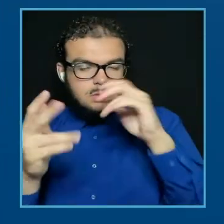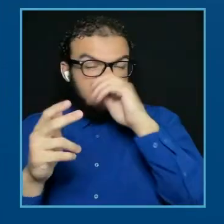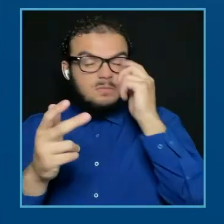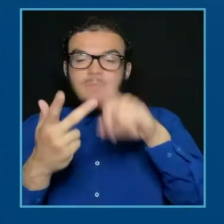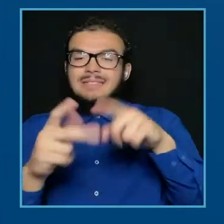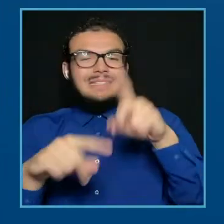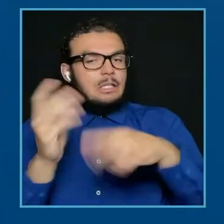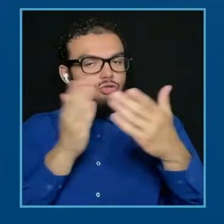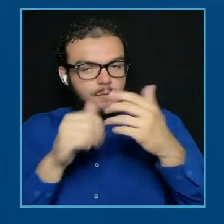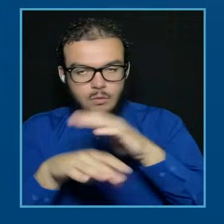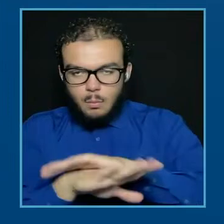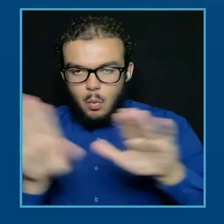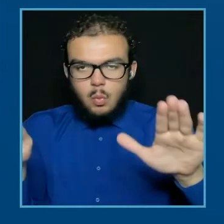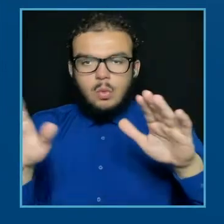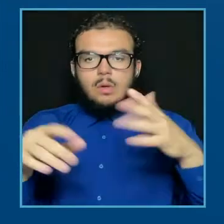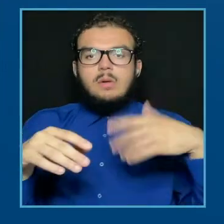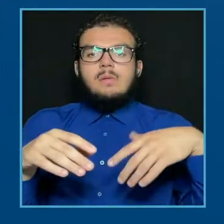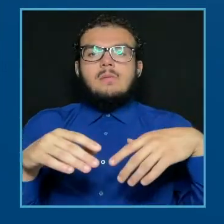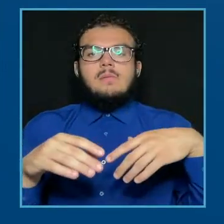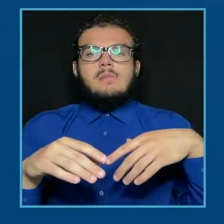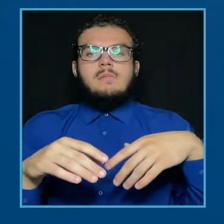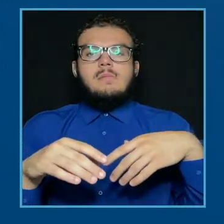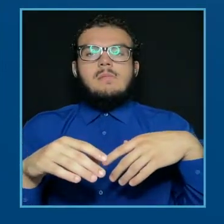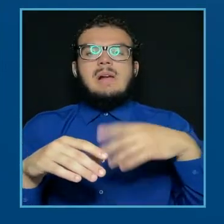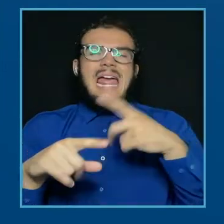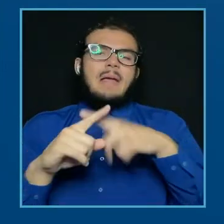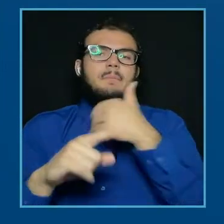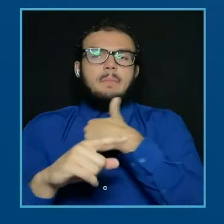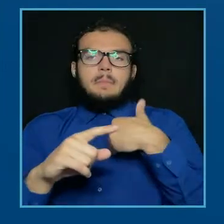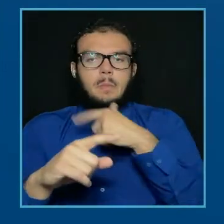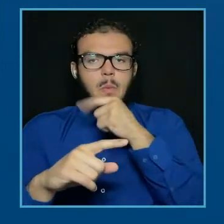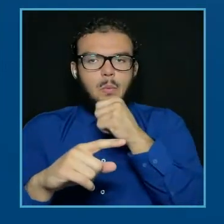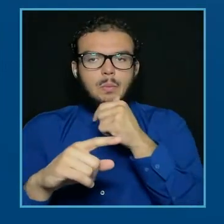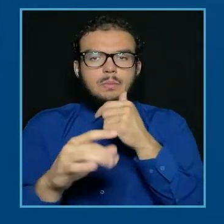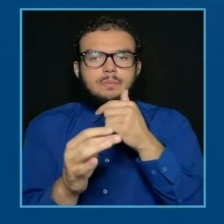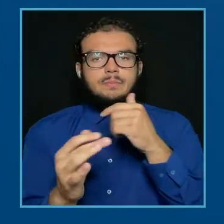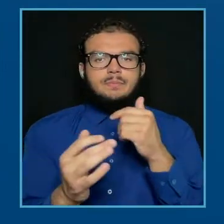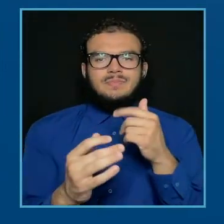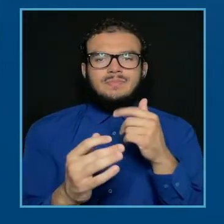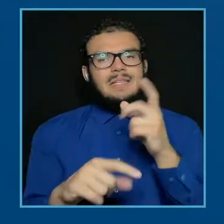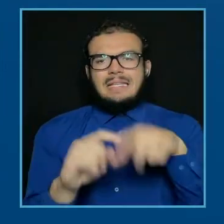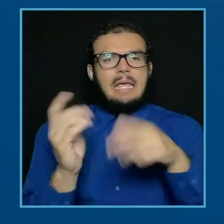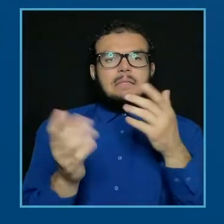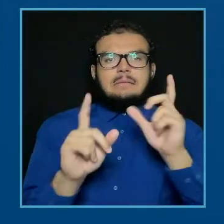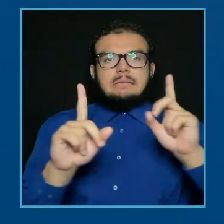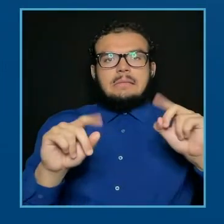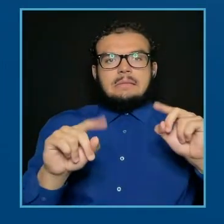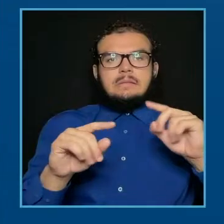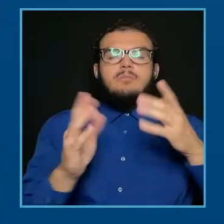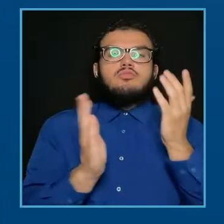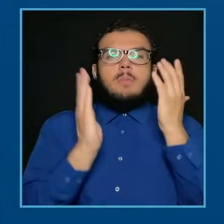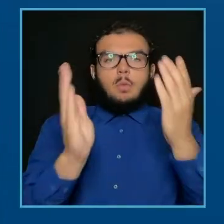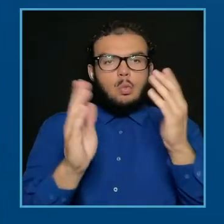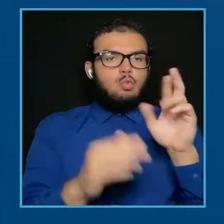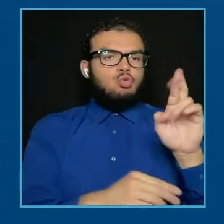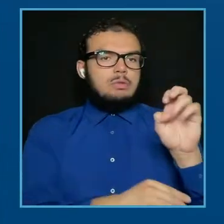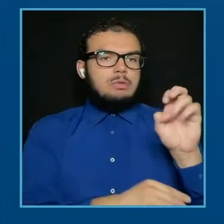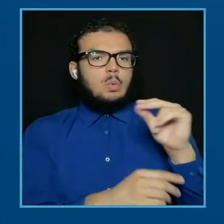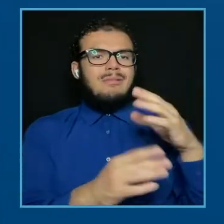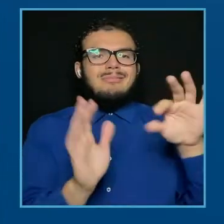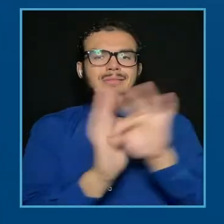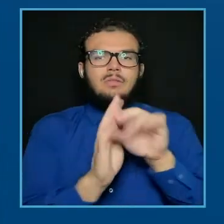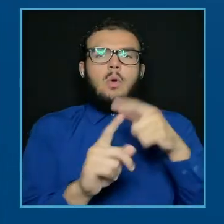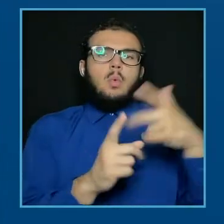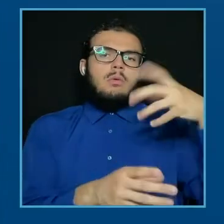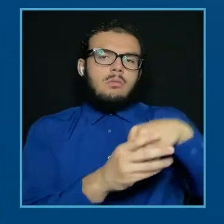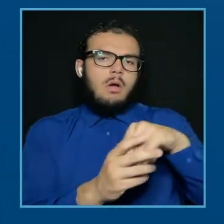serve in those positions, and members who might be unable to attend the proposed redo election, in addition to all of the